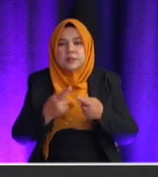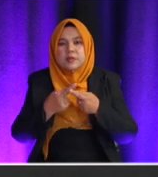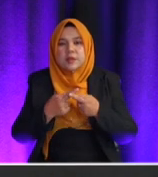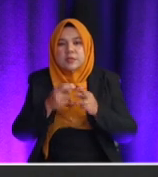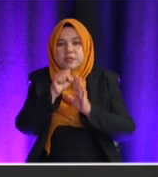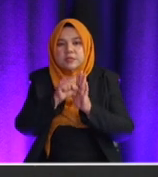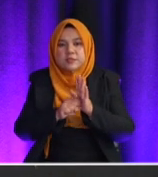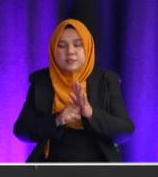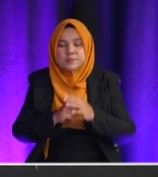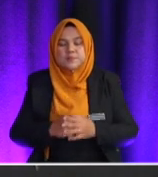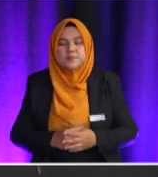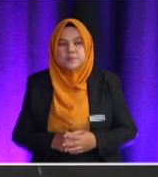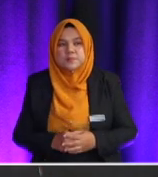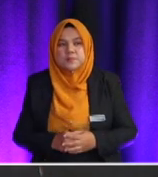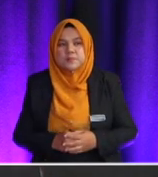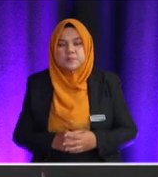Relationship. Relationship.